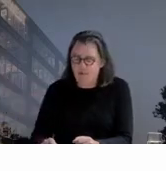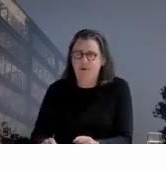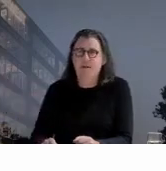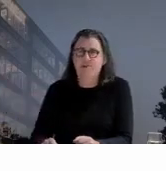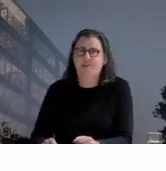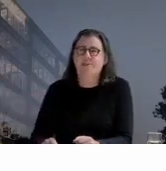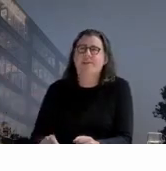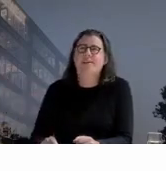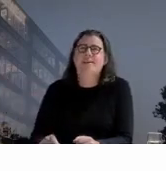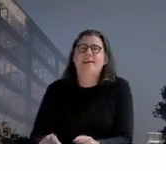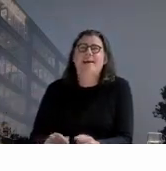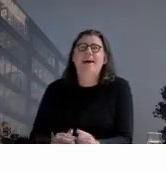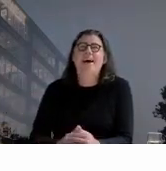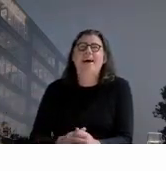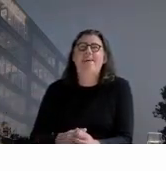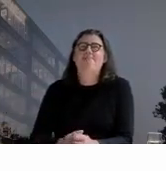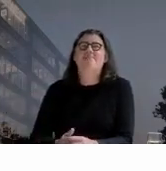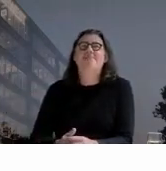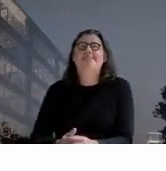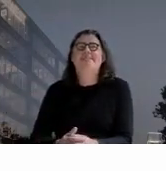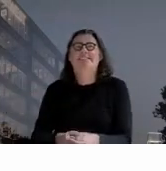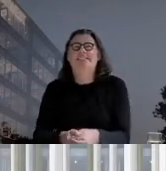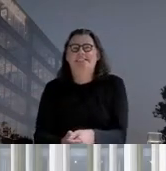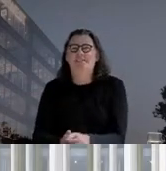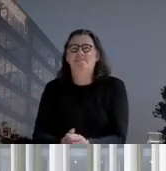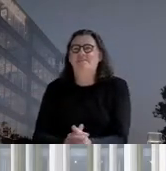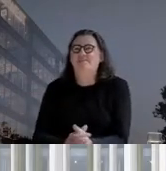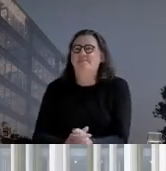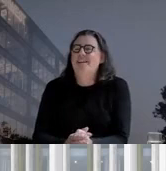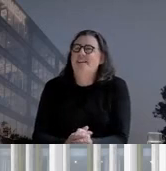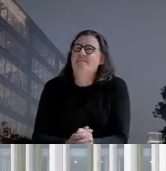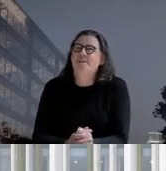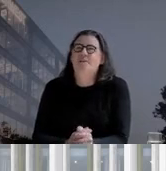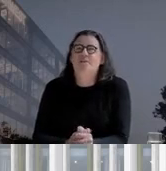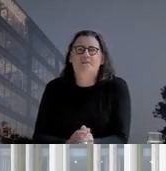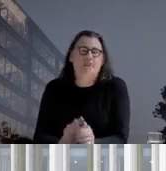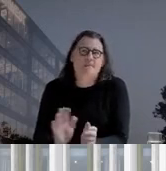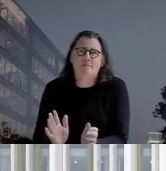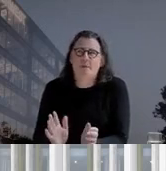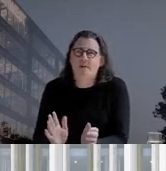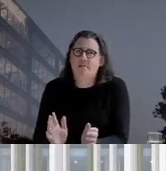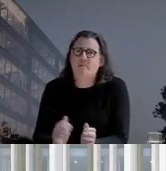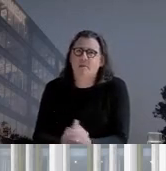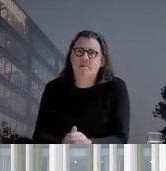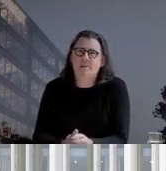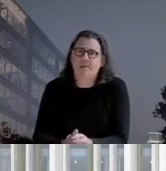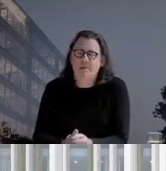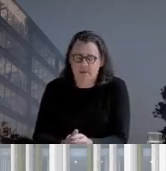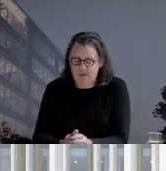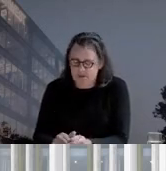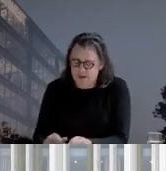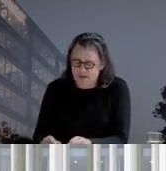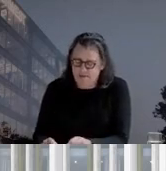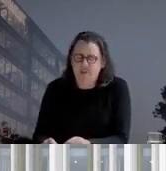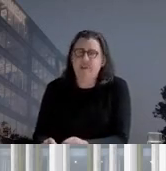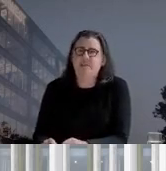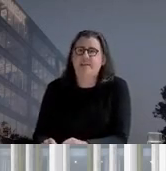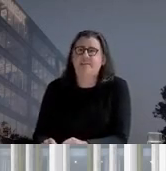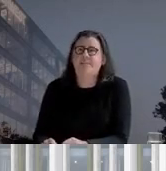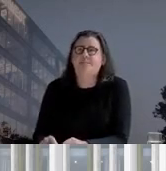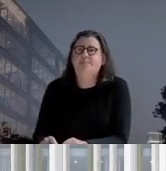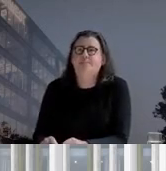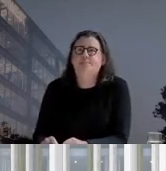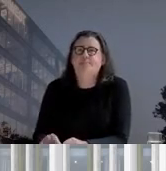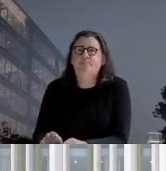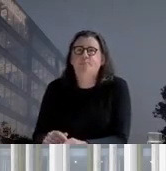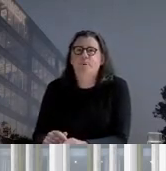right-hand corner for question. Yeah, sorry. No problem. So who are Fitzpatrick Partners, and what are we doing about changing